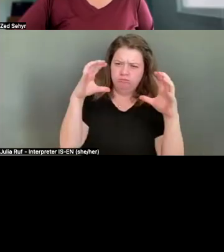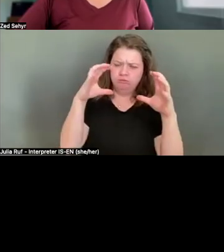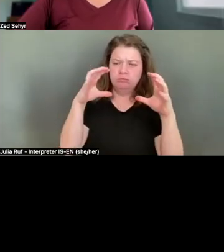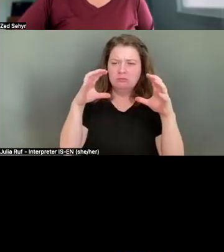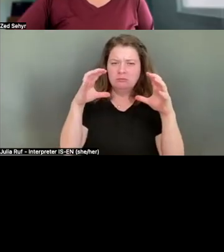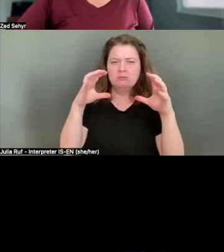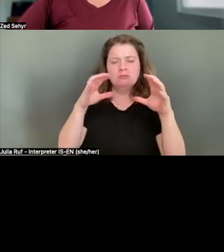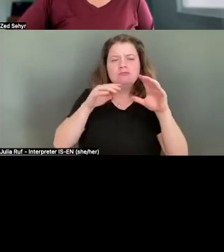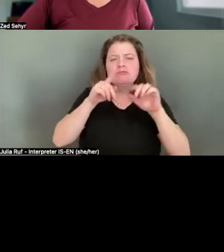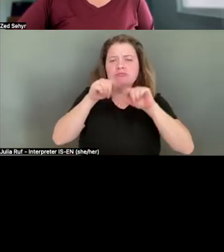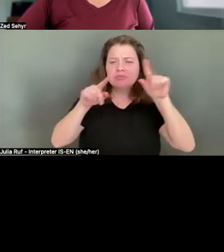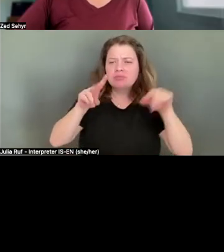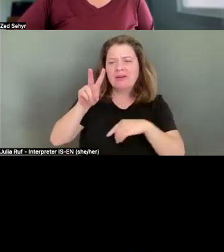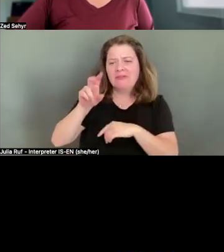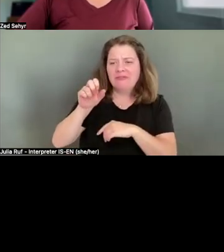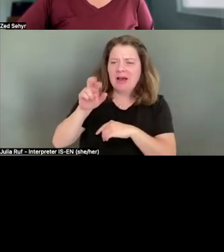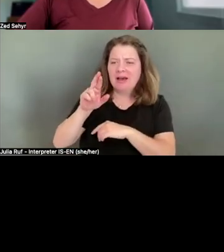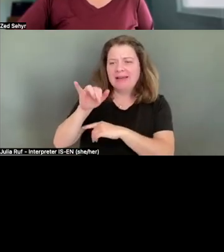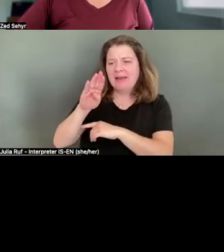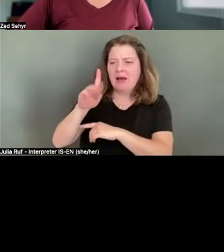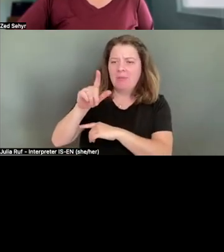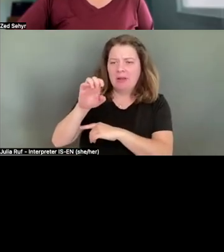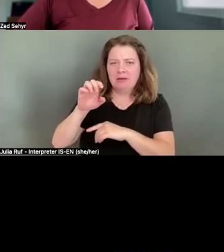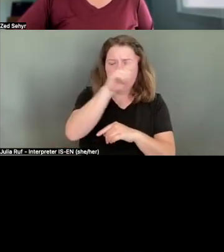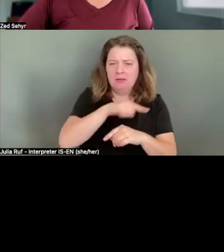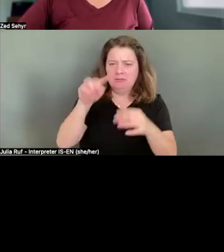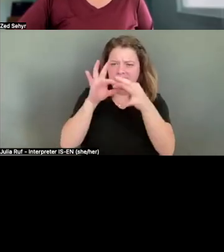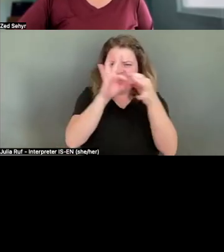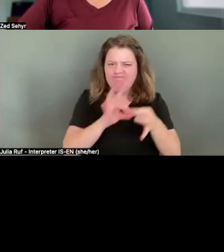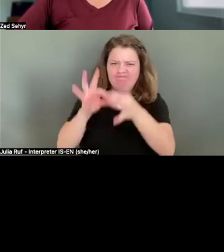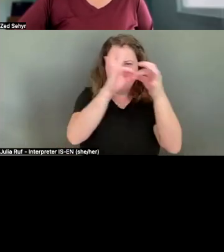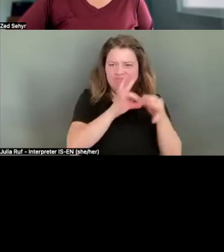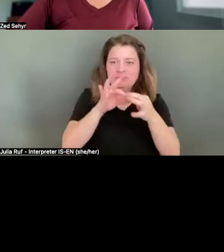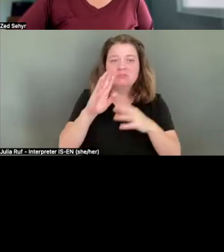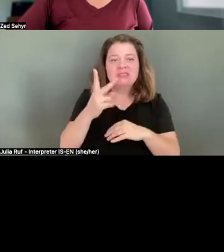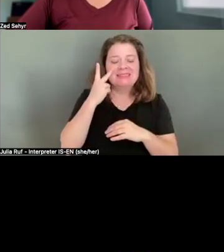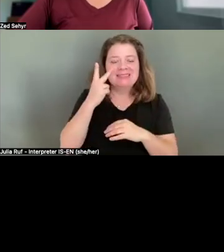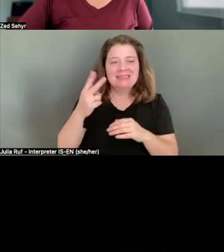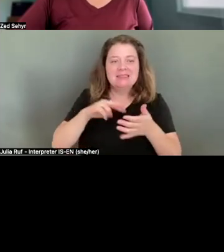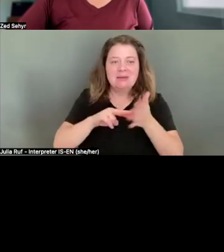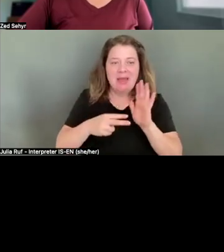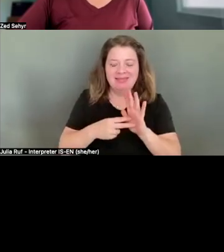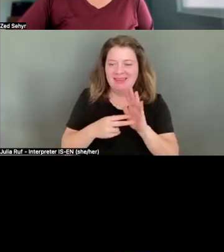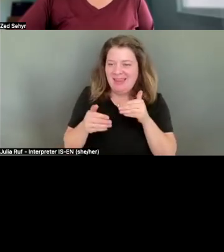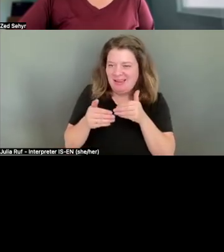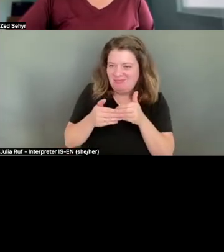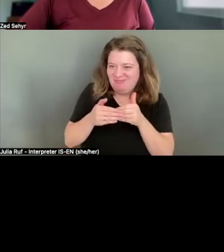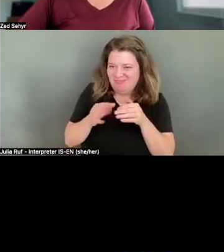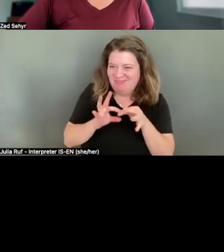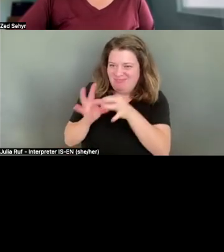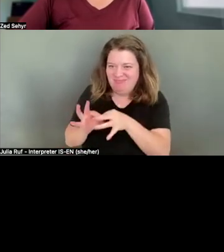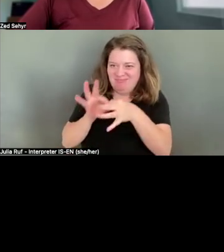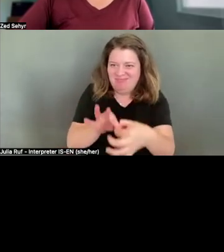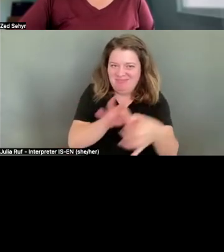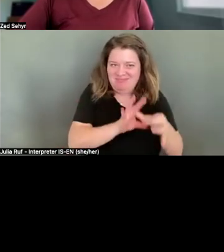variables. And then just kind of zooming on the semantic neighborhood density and semantic